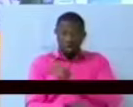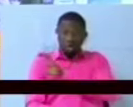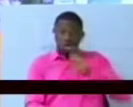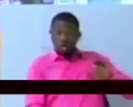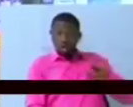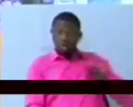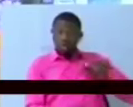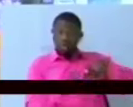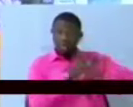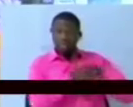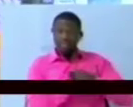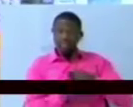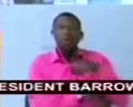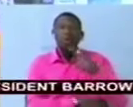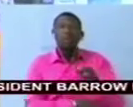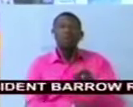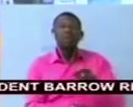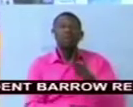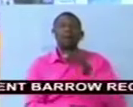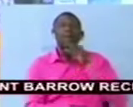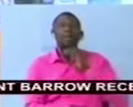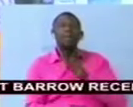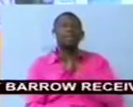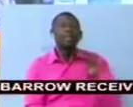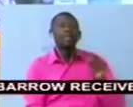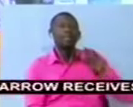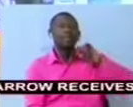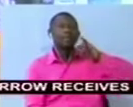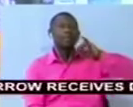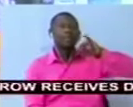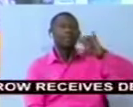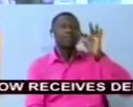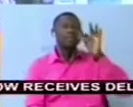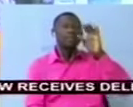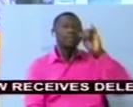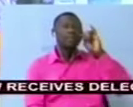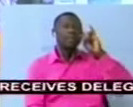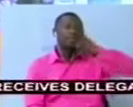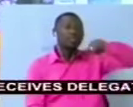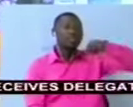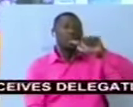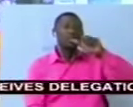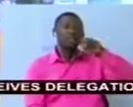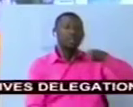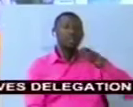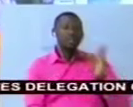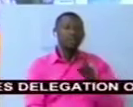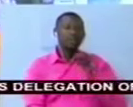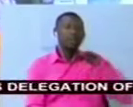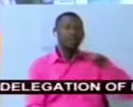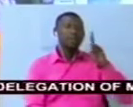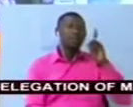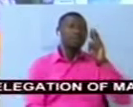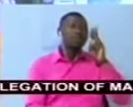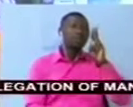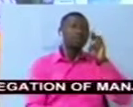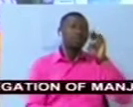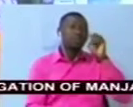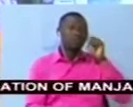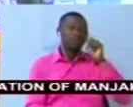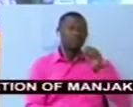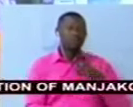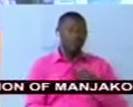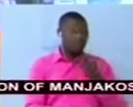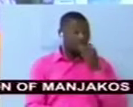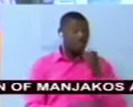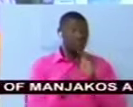ma ñu ngi waxtaan way ñi ma fekk ñuy waxtaan de kuñ fi de. They were chatting but the people that I met they are not